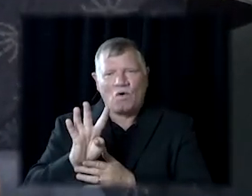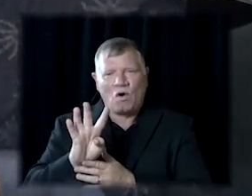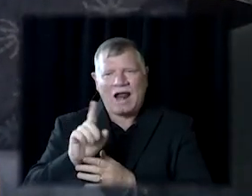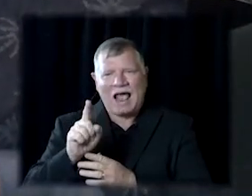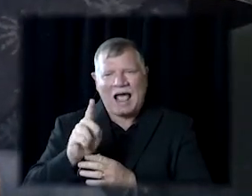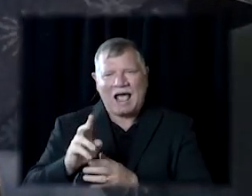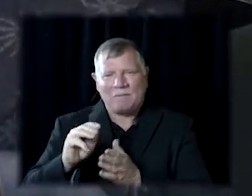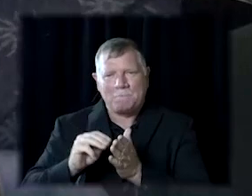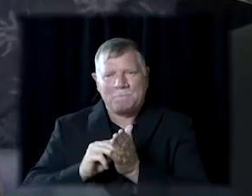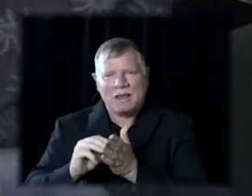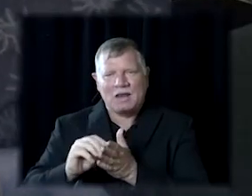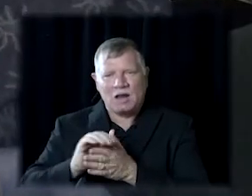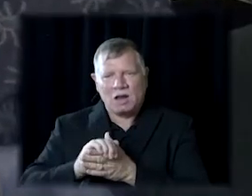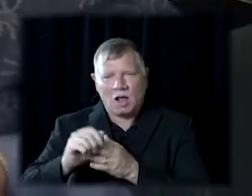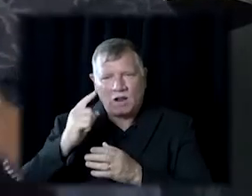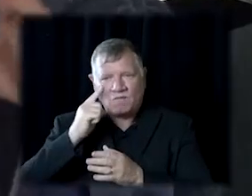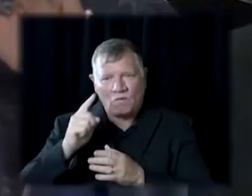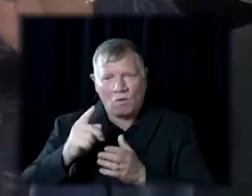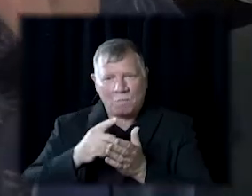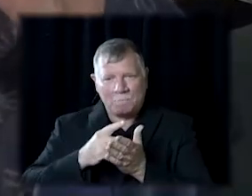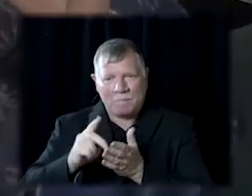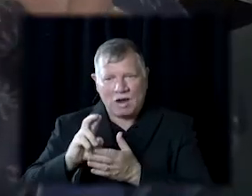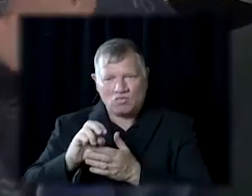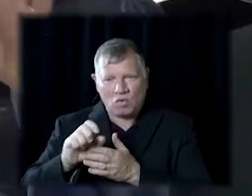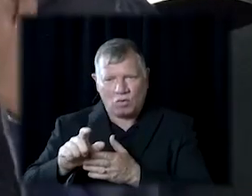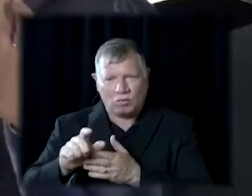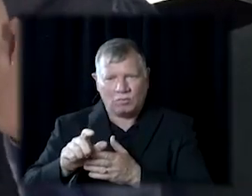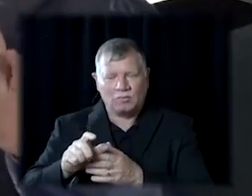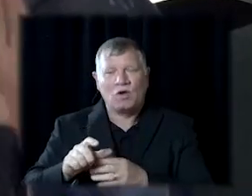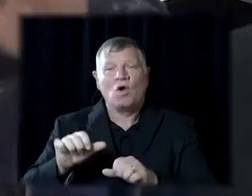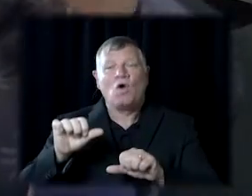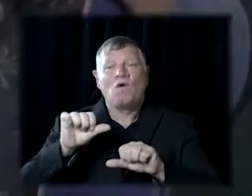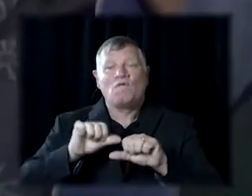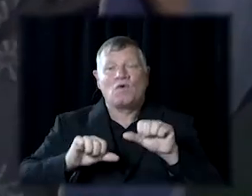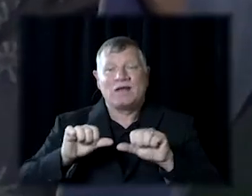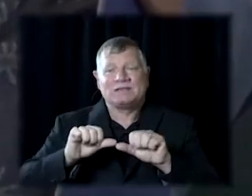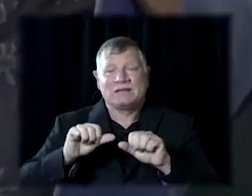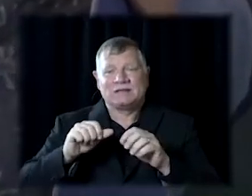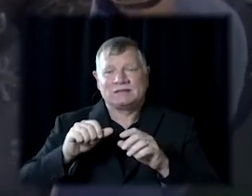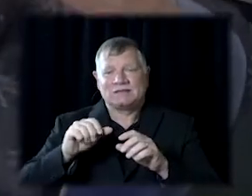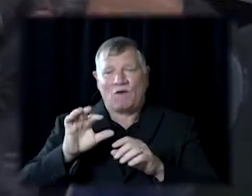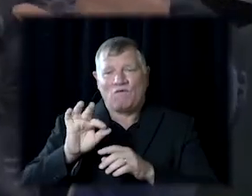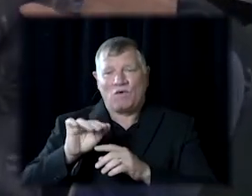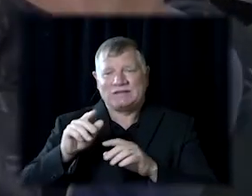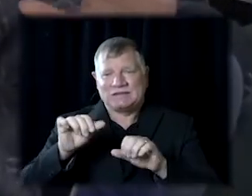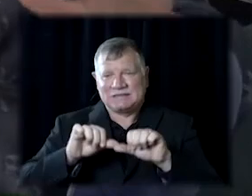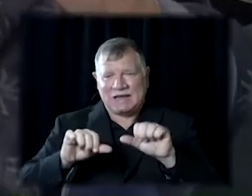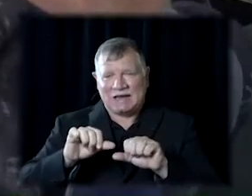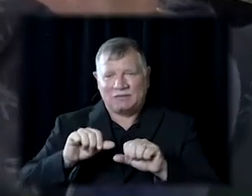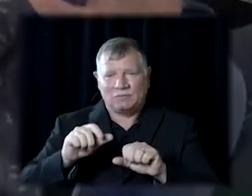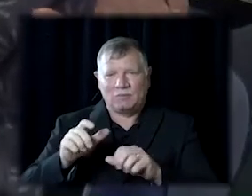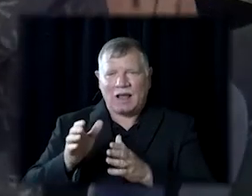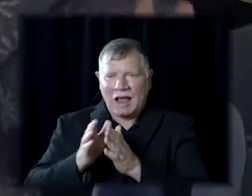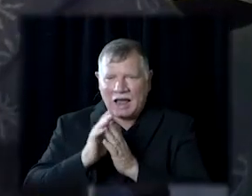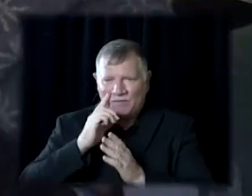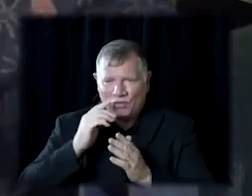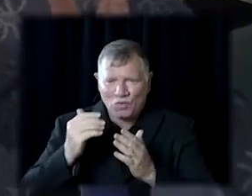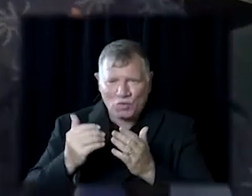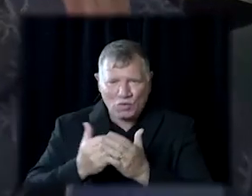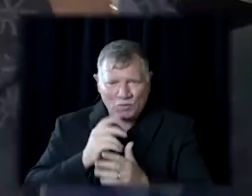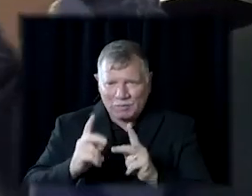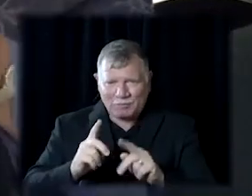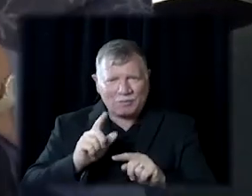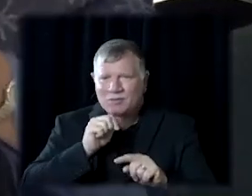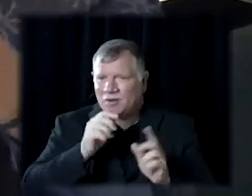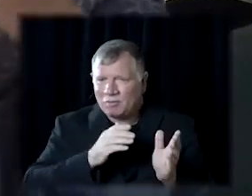$4.5 million for payroll. The Forensic Science Institute asked during this year to hire some more people, but that was not